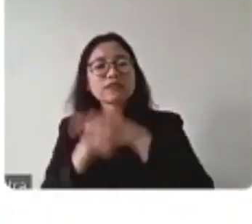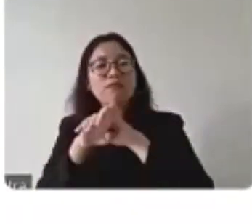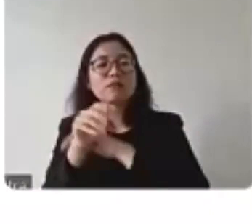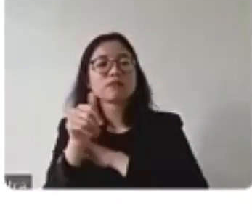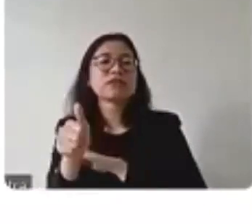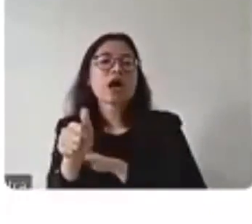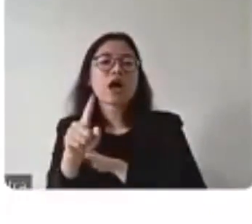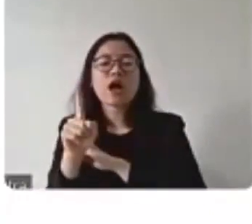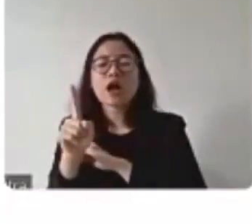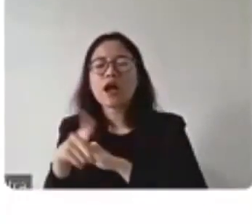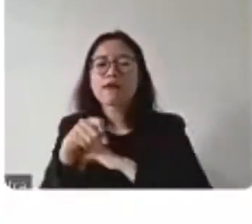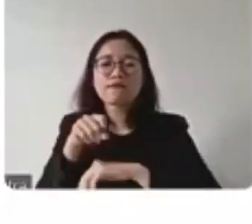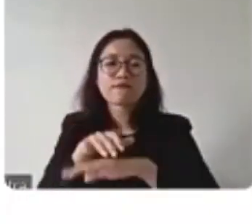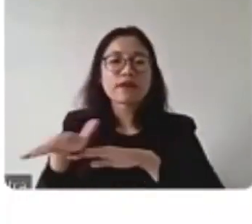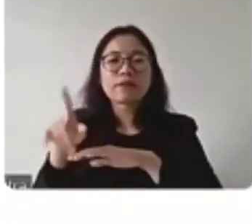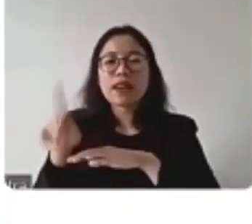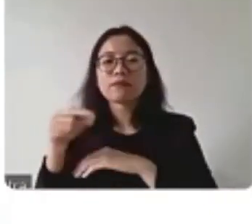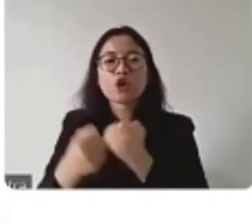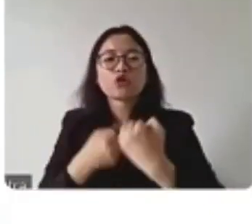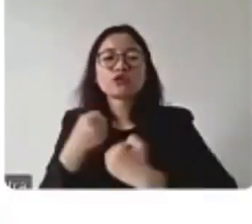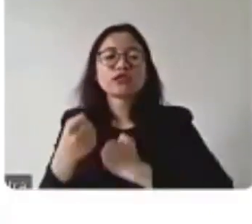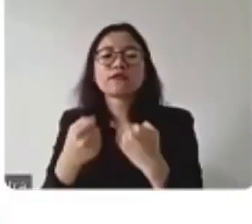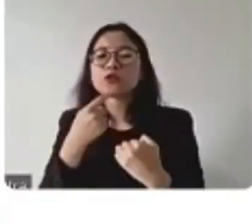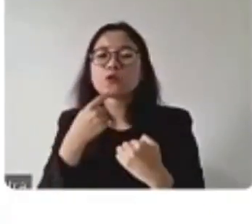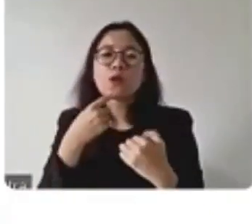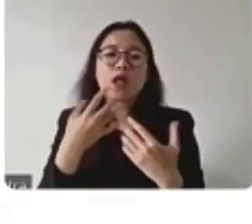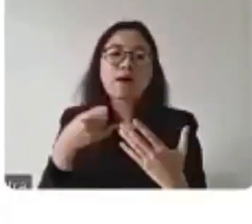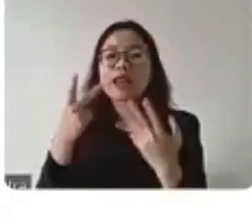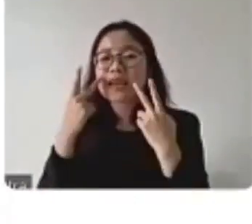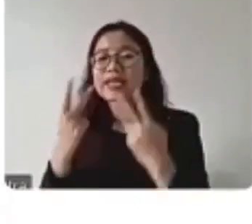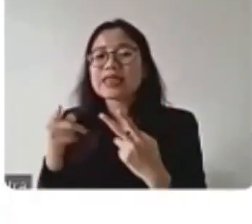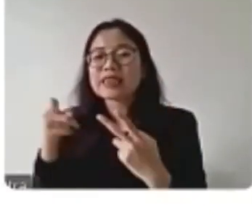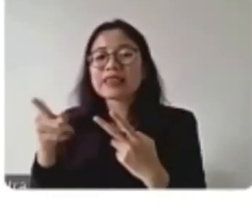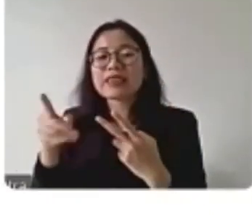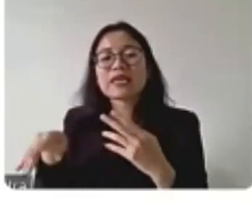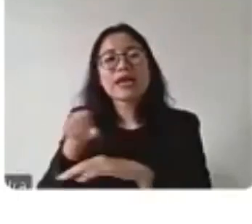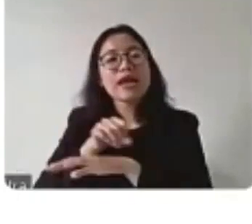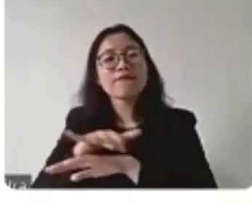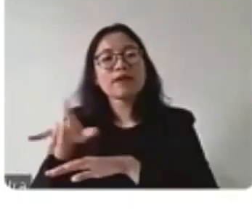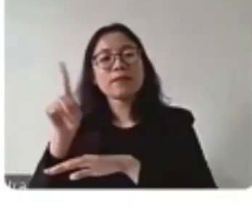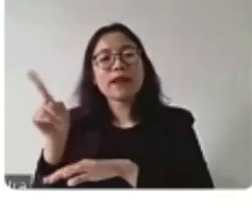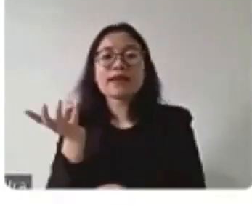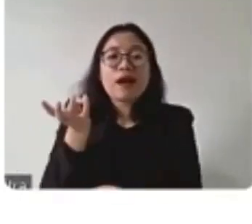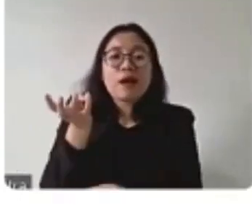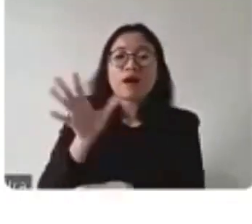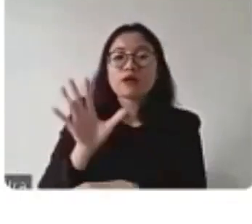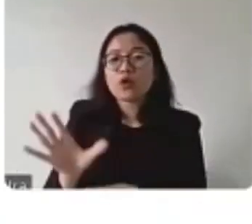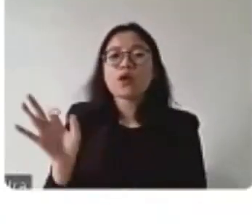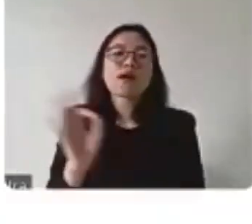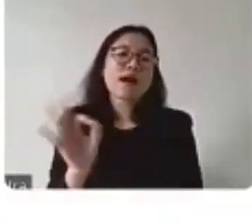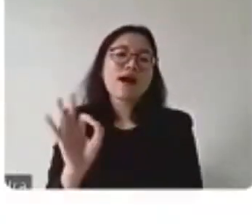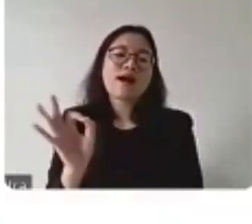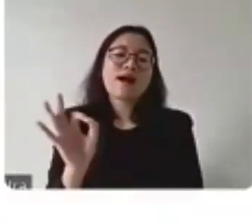necessarily what we implement alone, but also how we prioritize and how we implement that is going to make the biggest